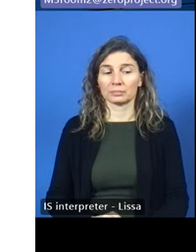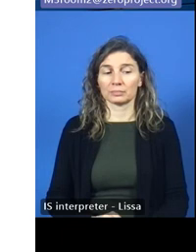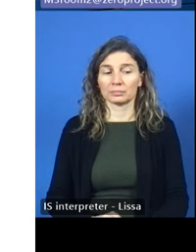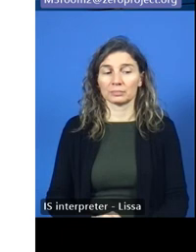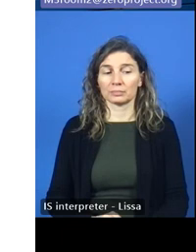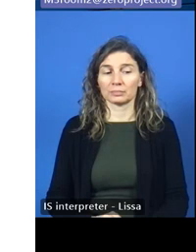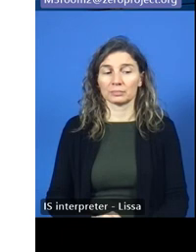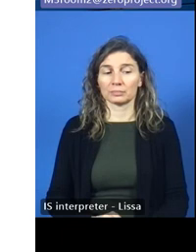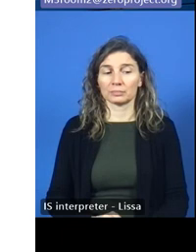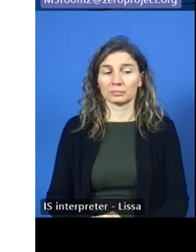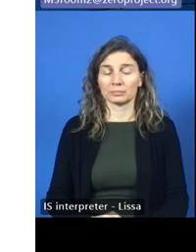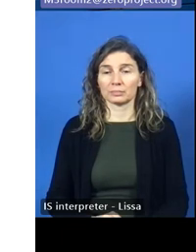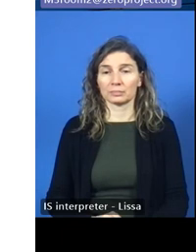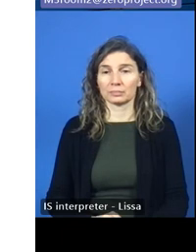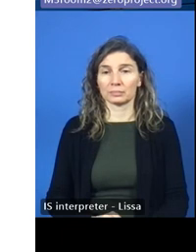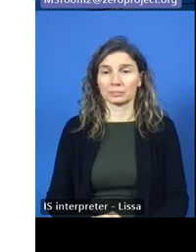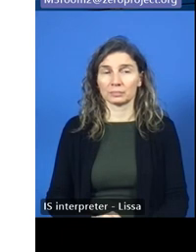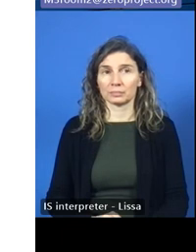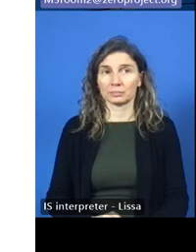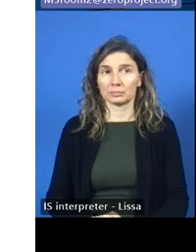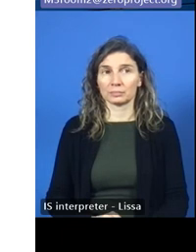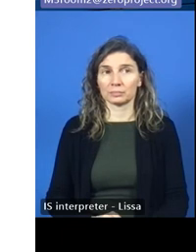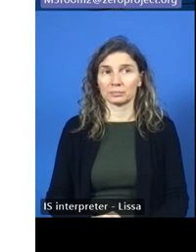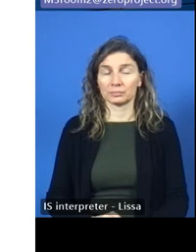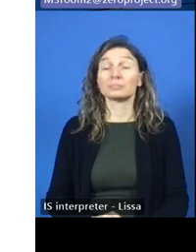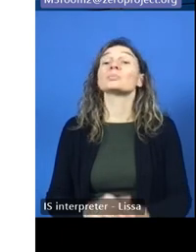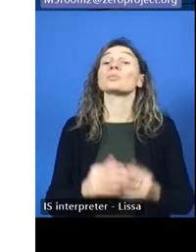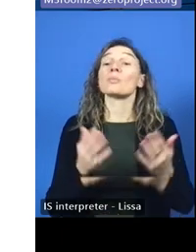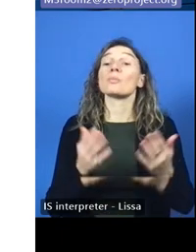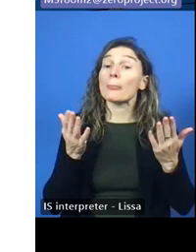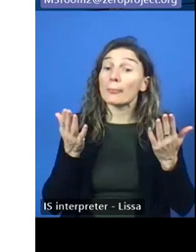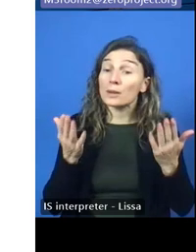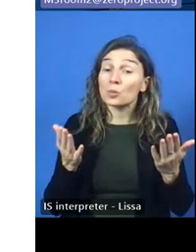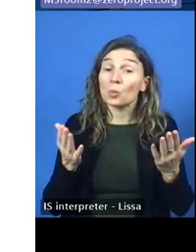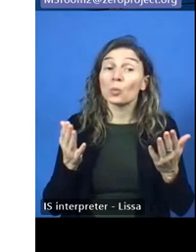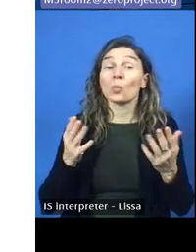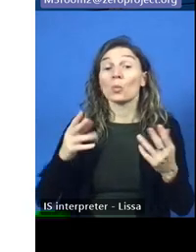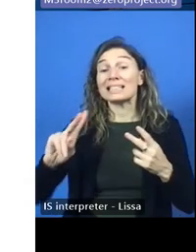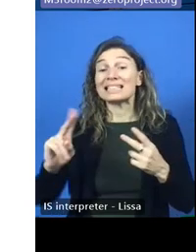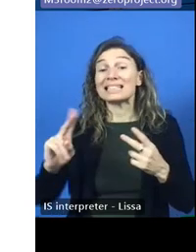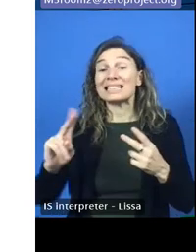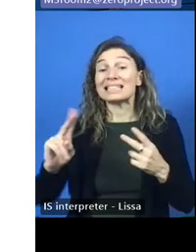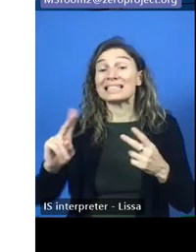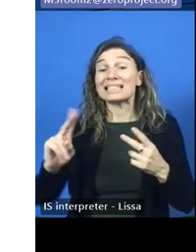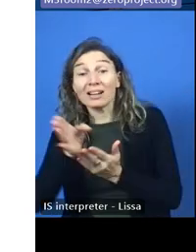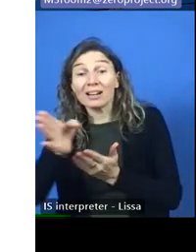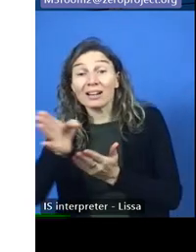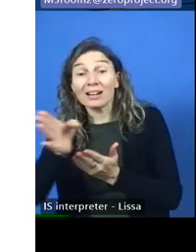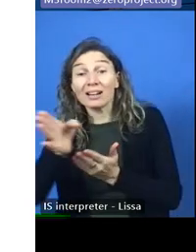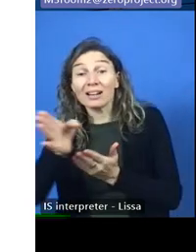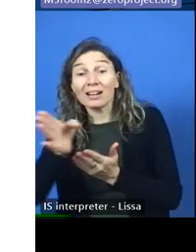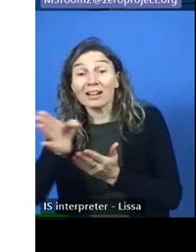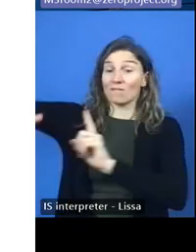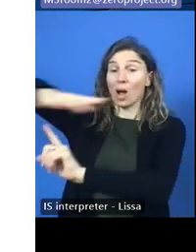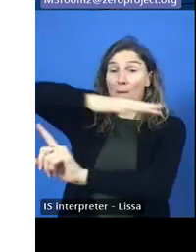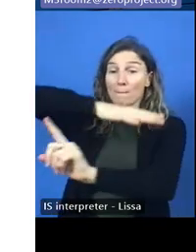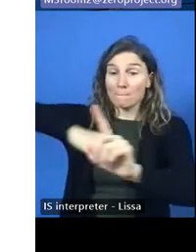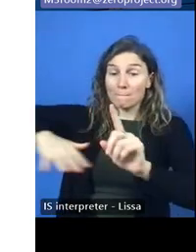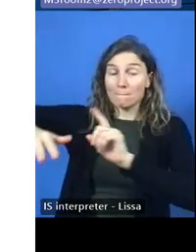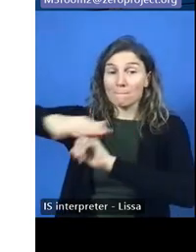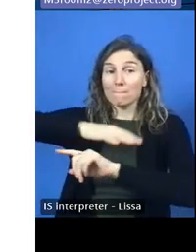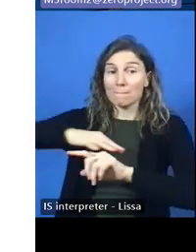A second line of work they have, it's the environmental care and the indigenous communities development, especially focuses